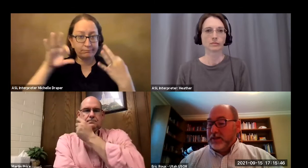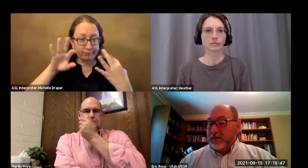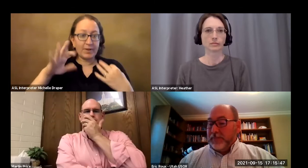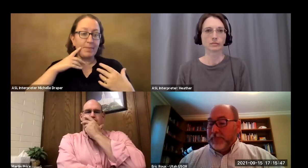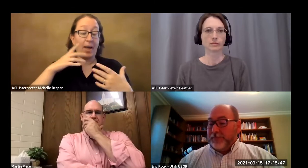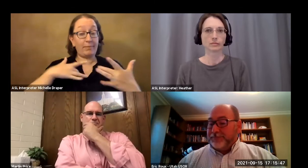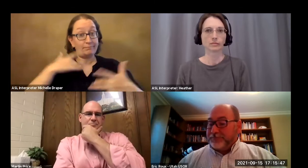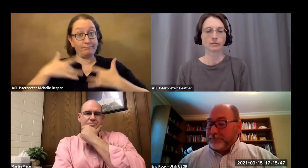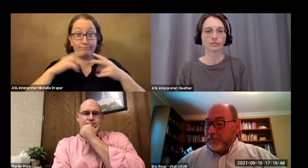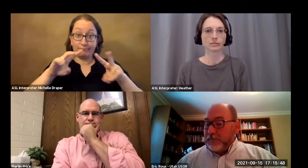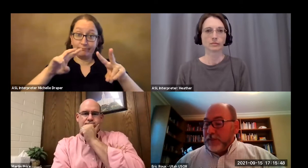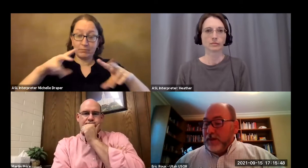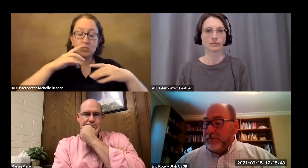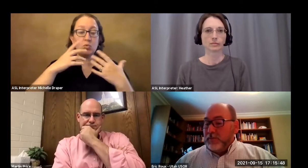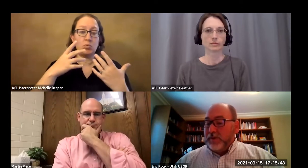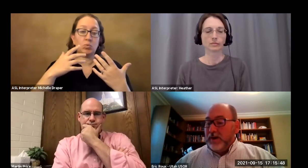exciting.